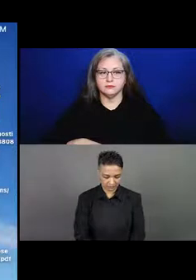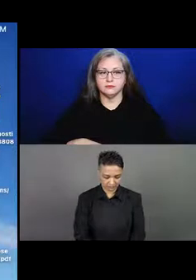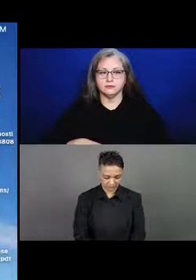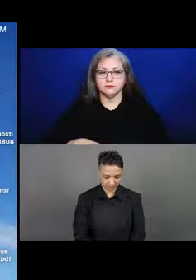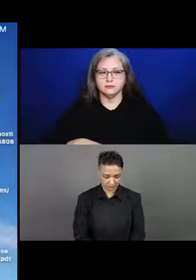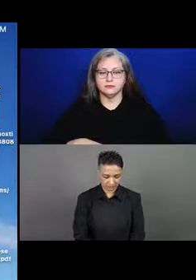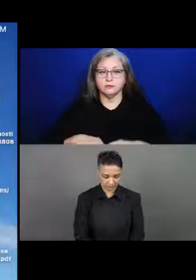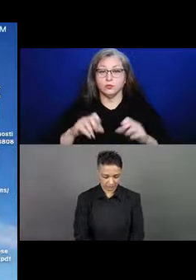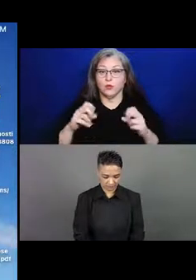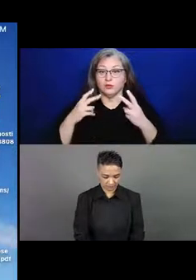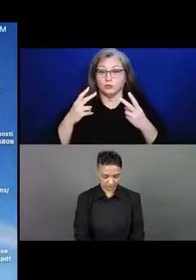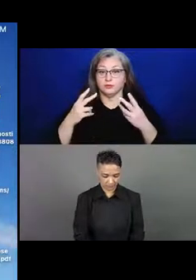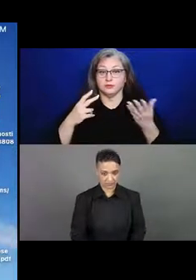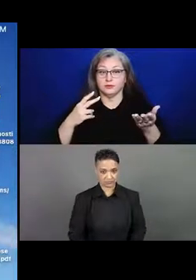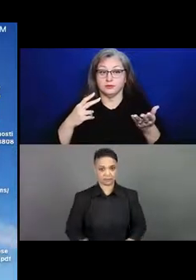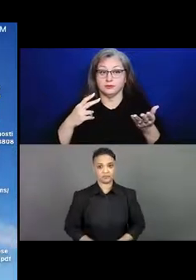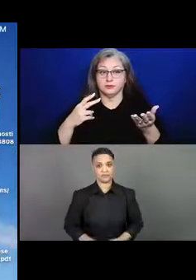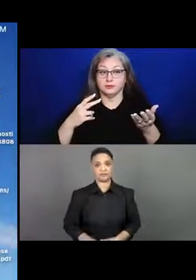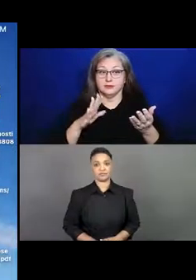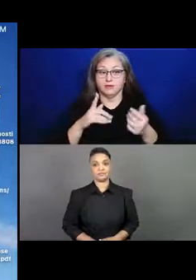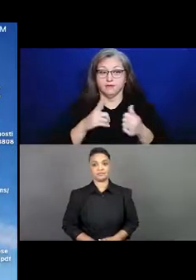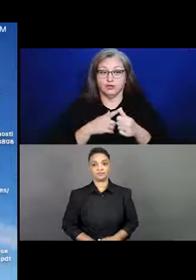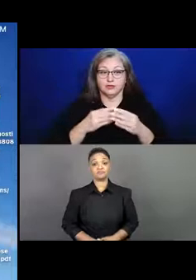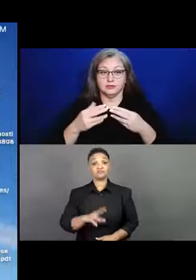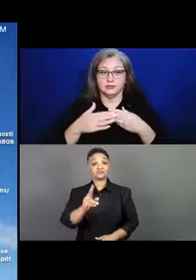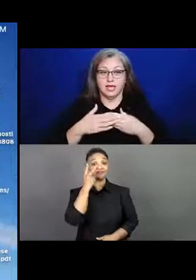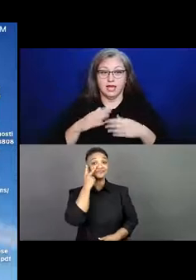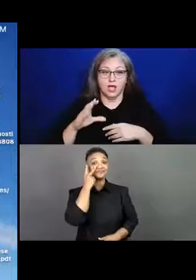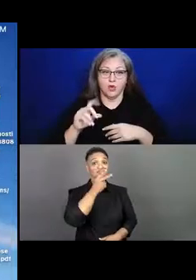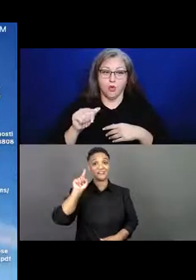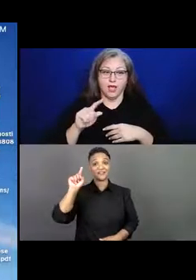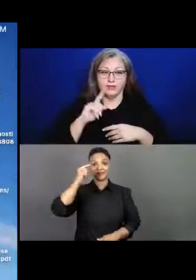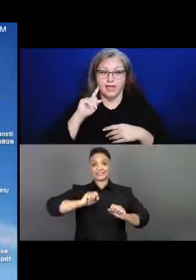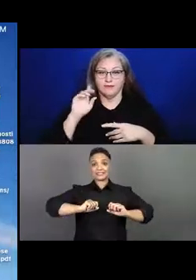So can you see the first slide of CODA and DEF